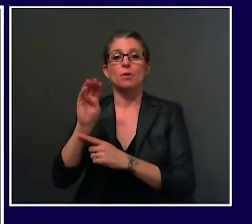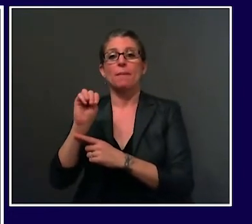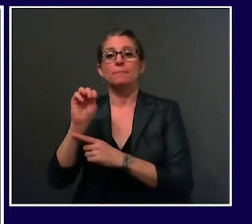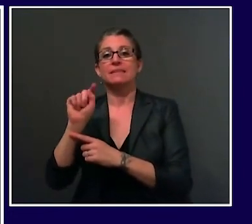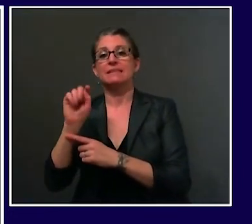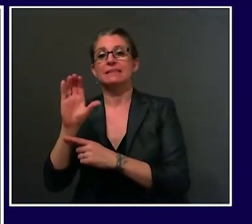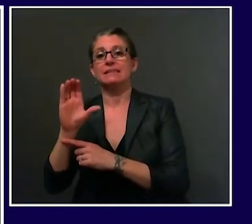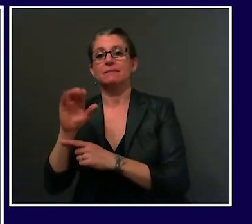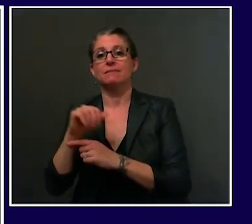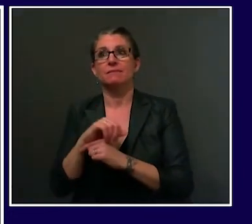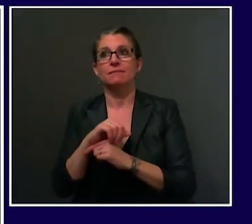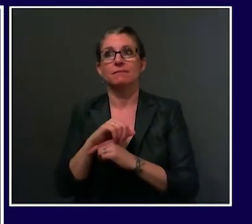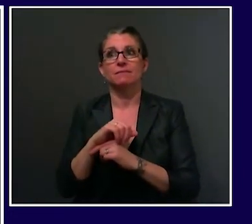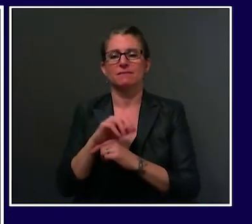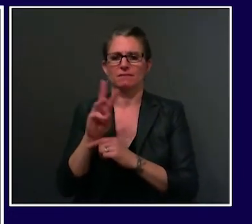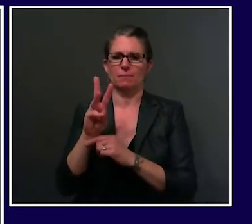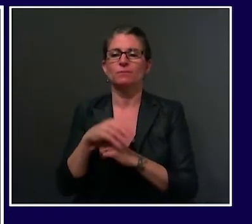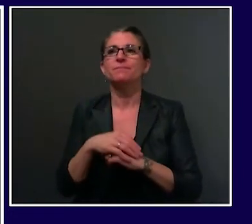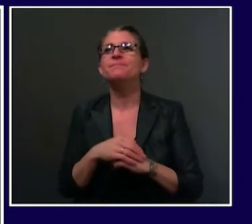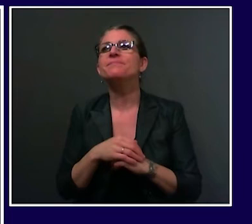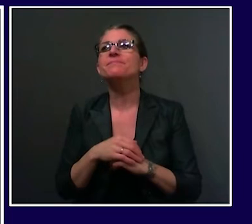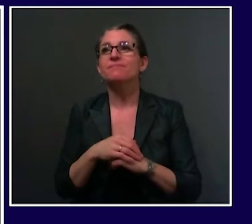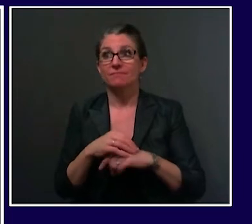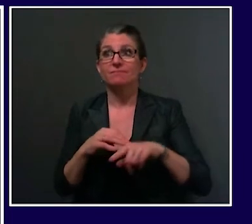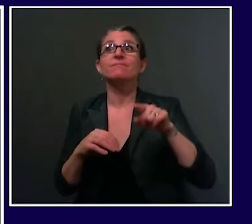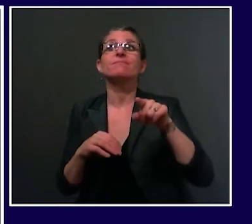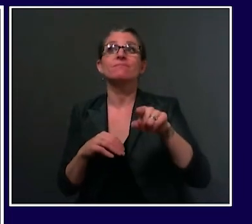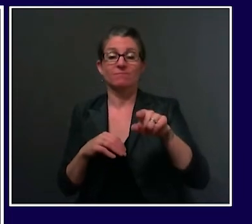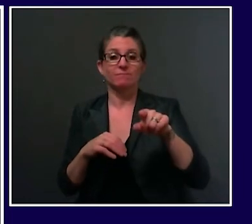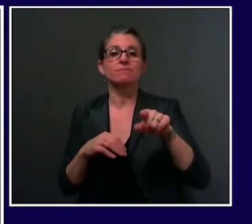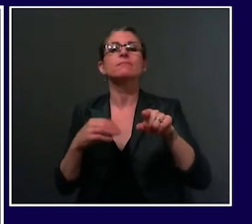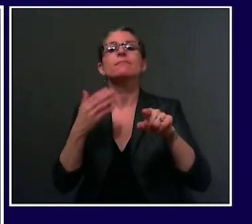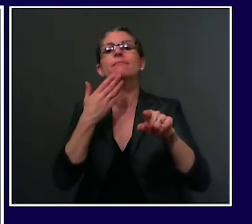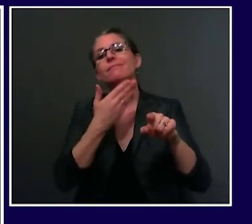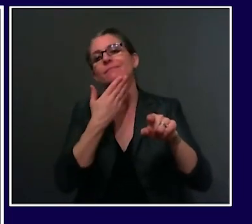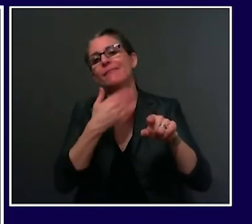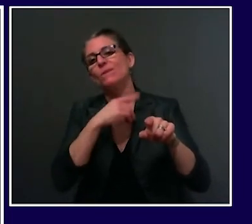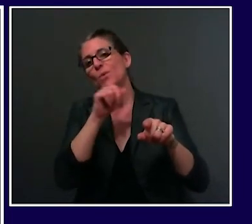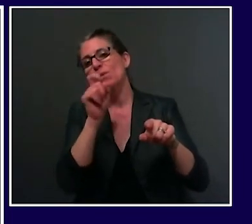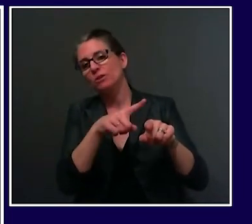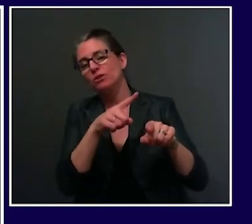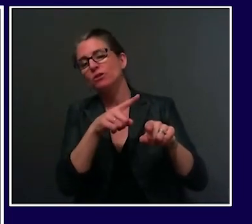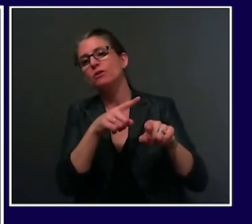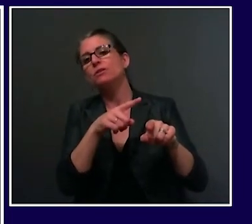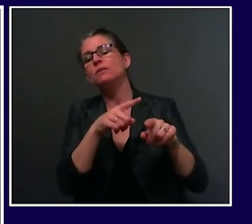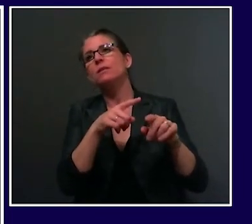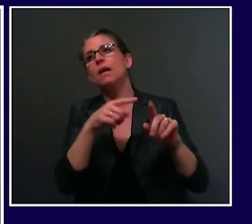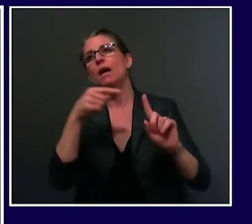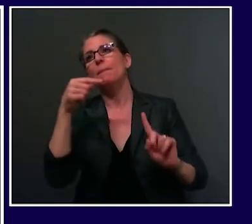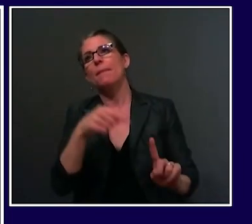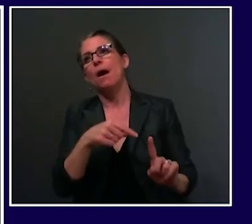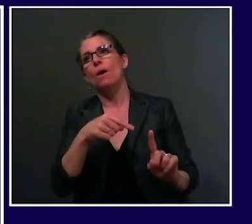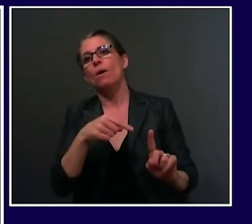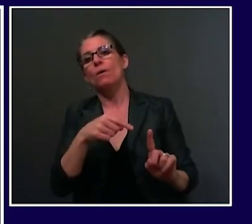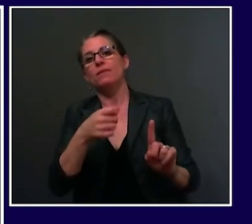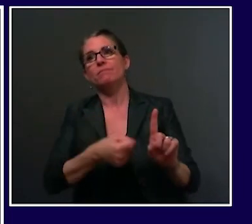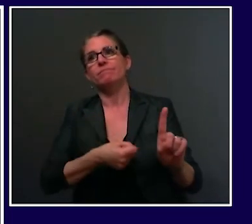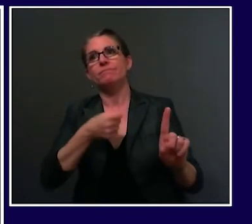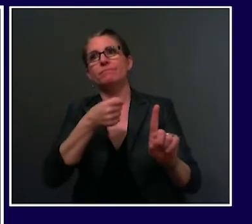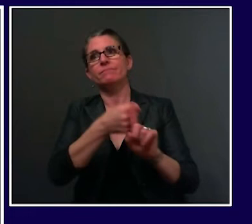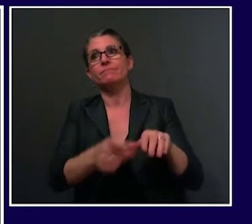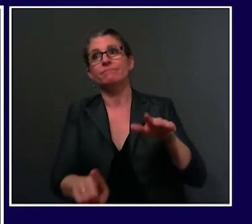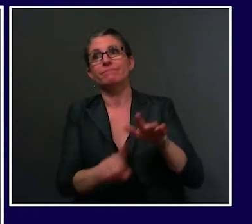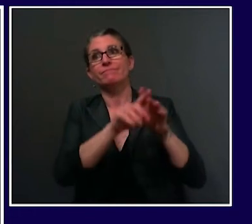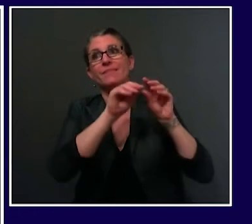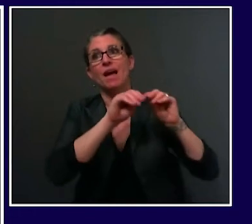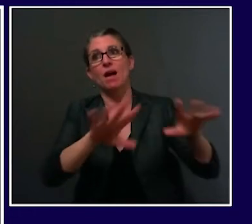Thank you, Dr. Shah. My question is about the outbreak at Cape Memory Care. Another round of testing